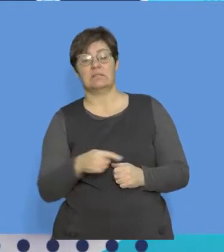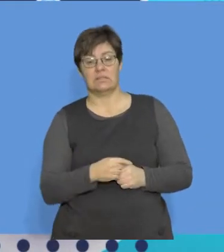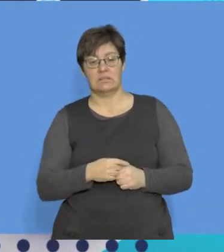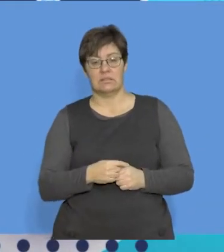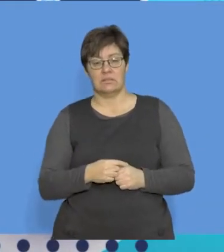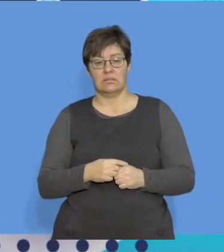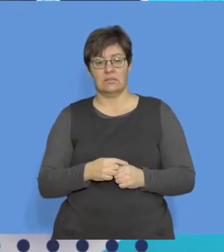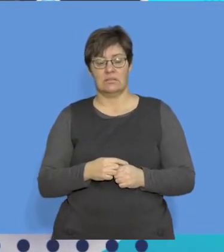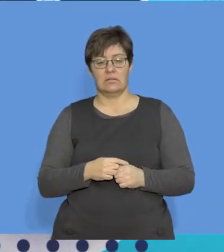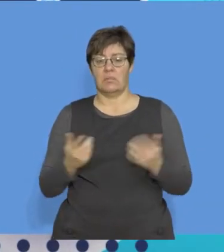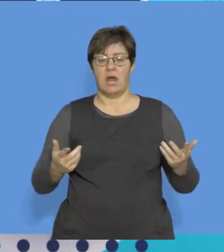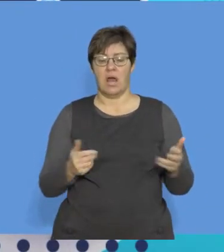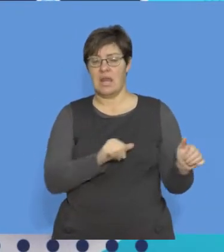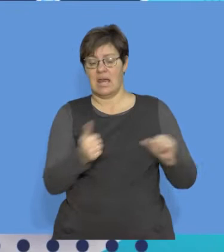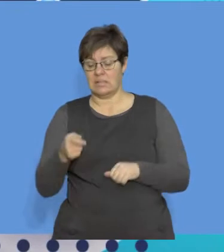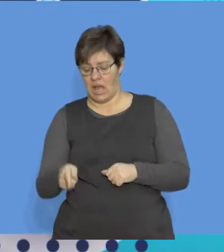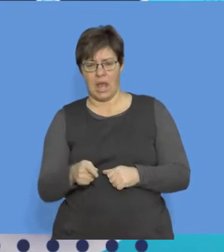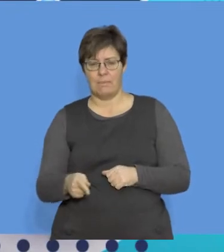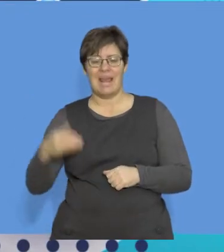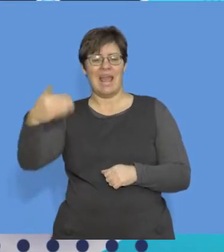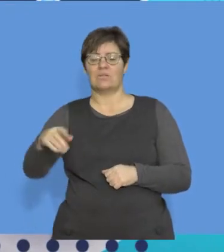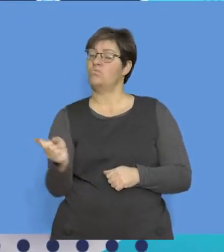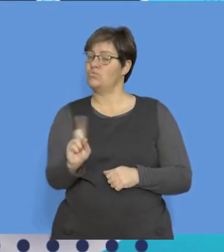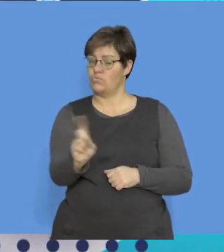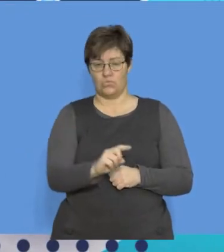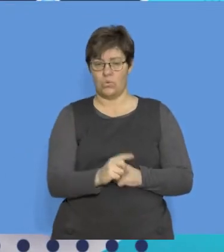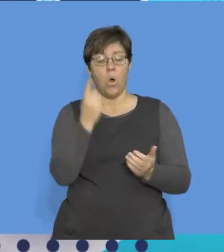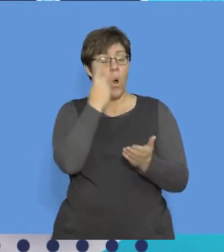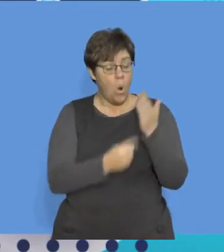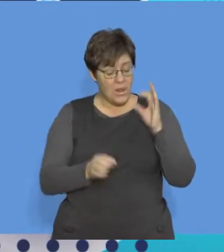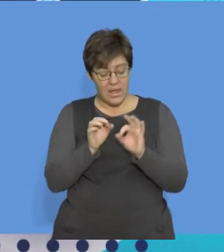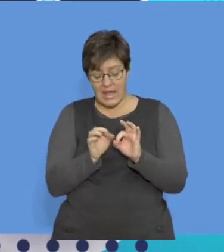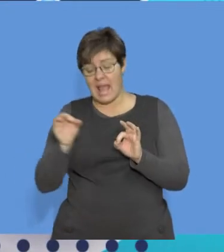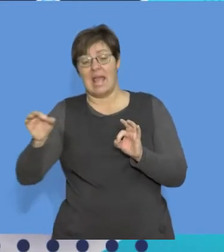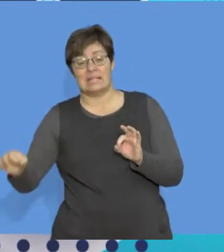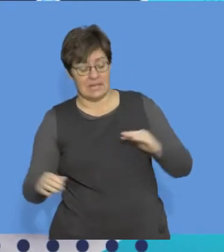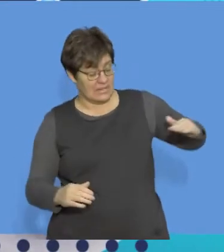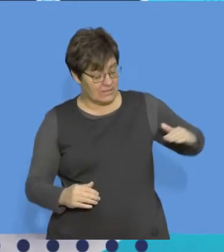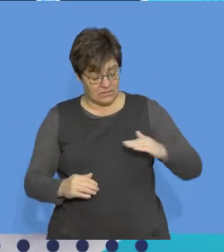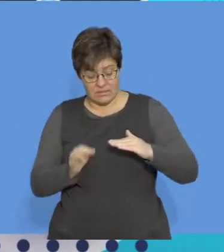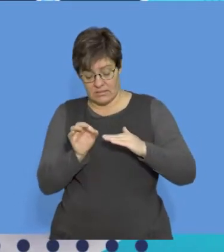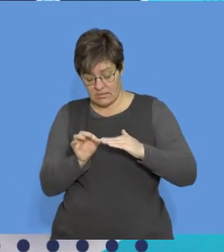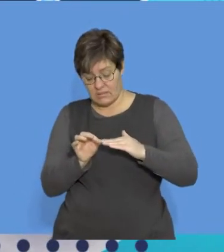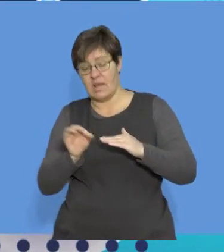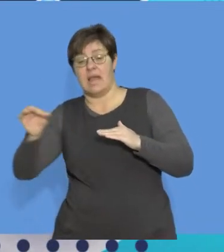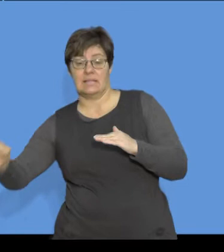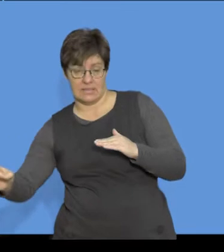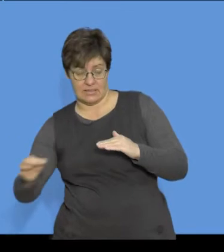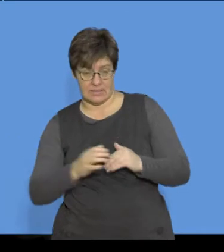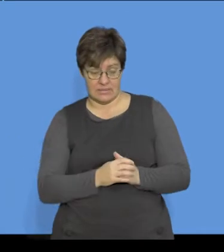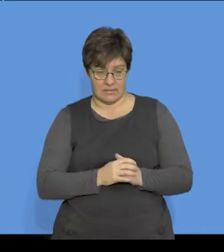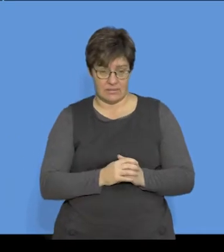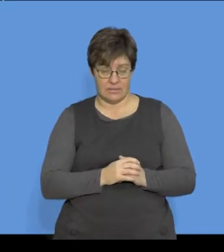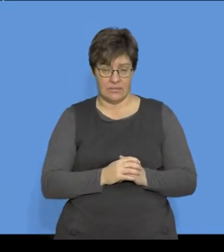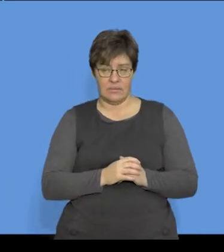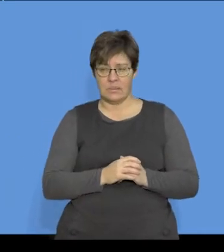to the triangle and they claim it's an exterior. No, only when one side is extended. Now,